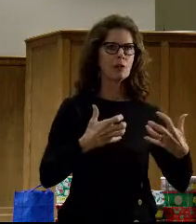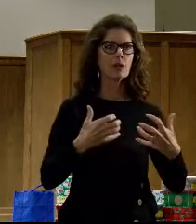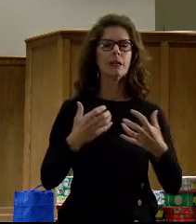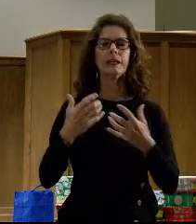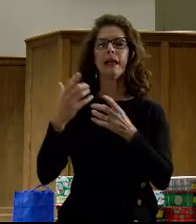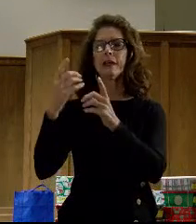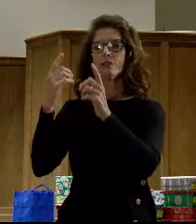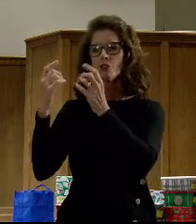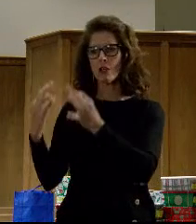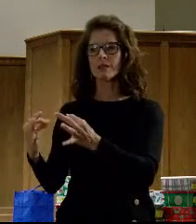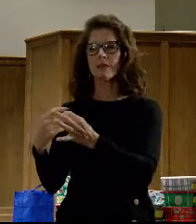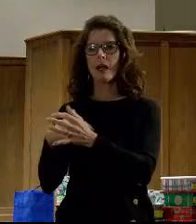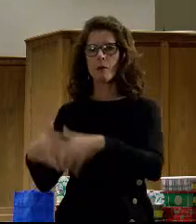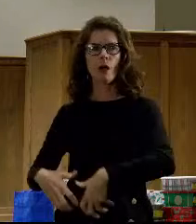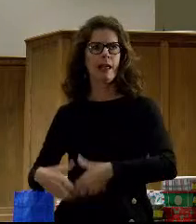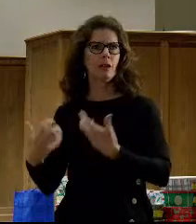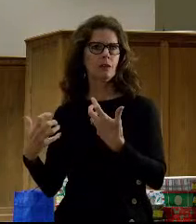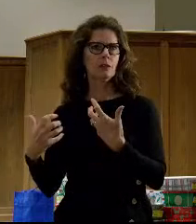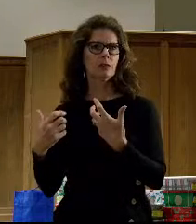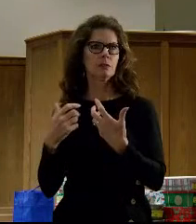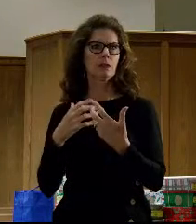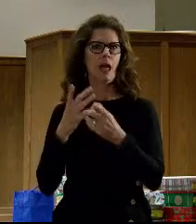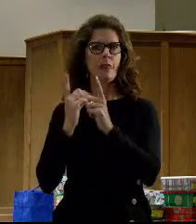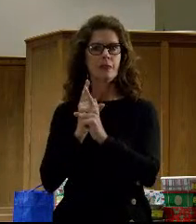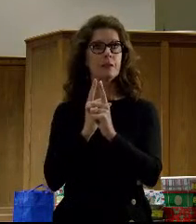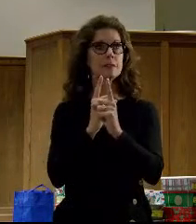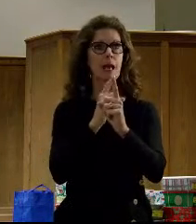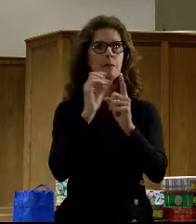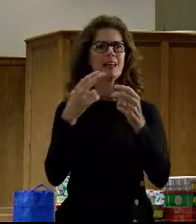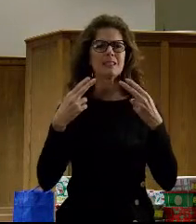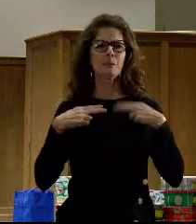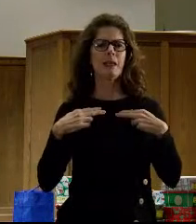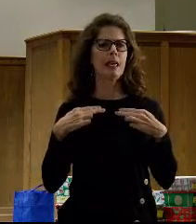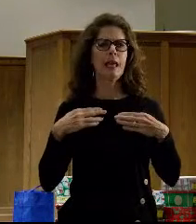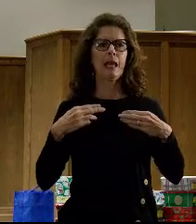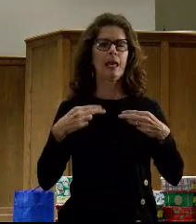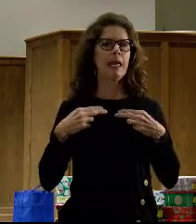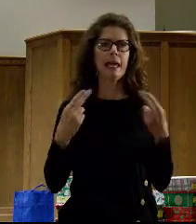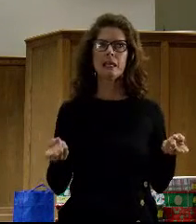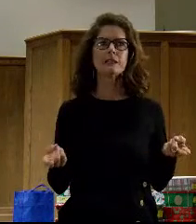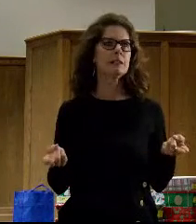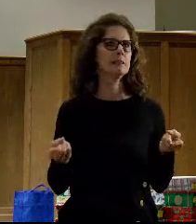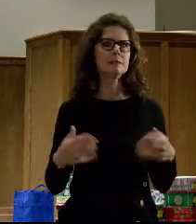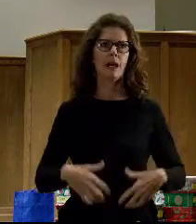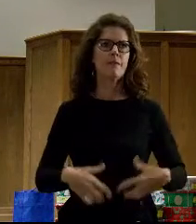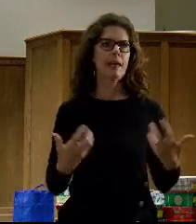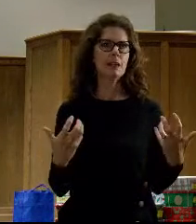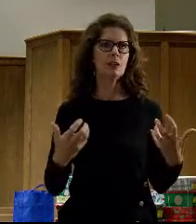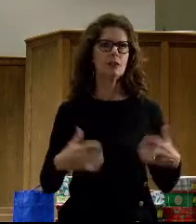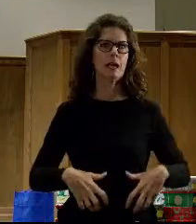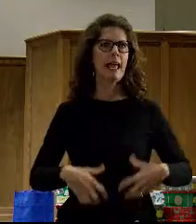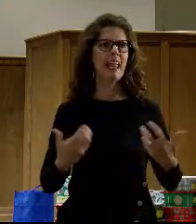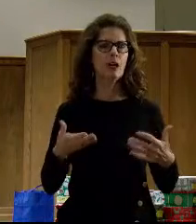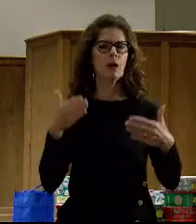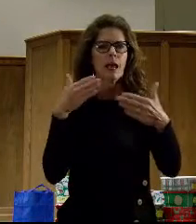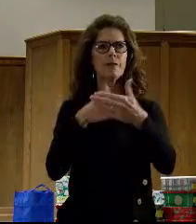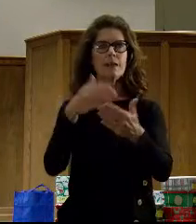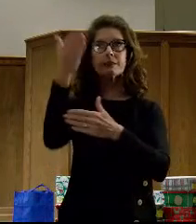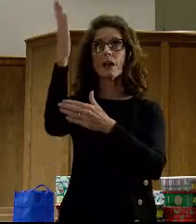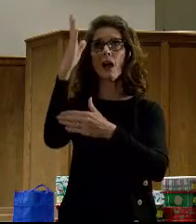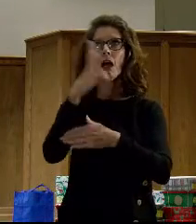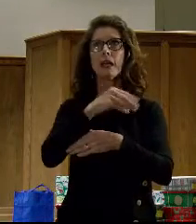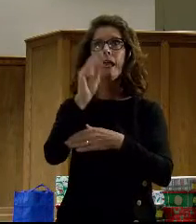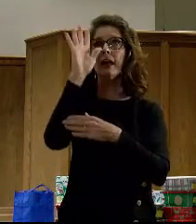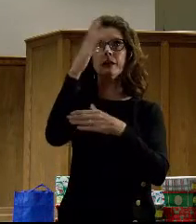entirely innocent of anger, because anger is an offense against both God and his neighbor." So